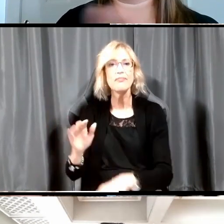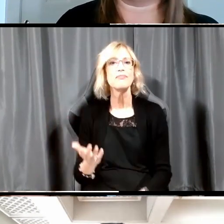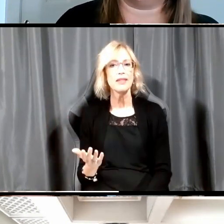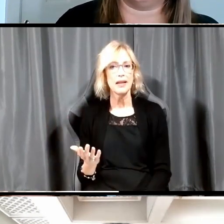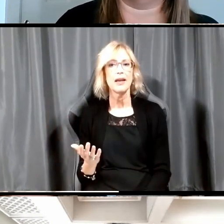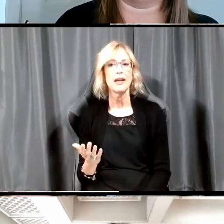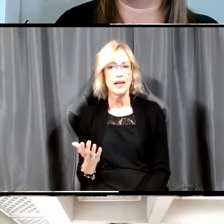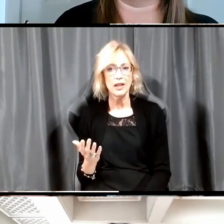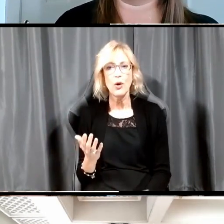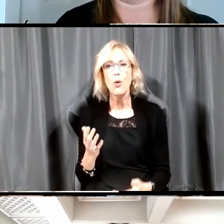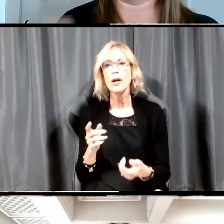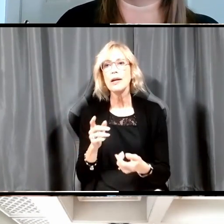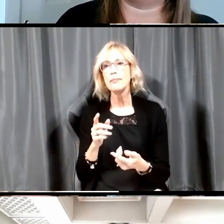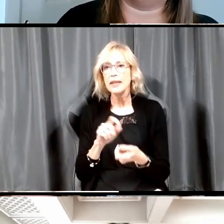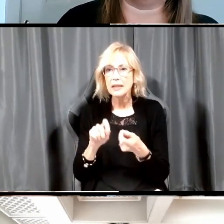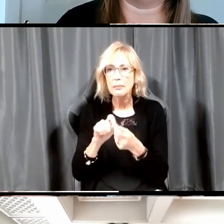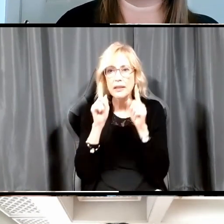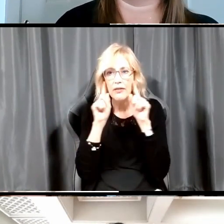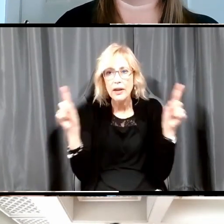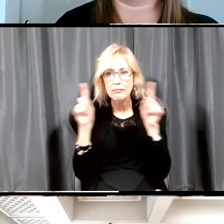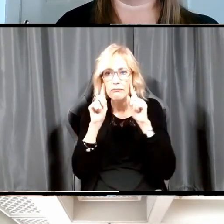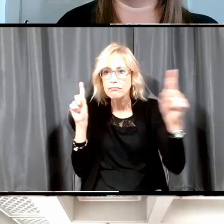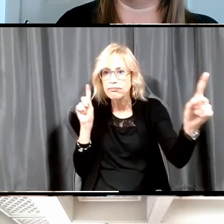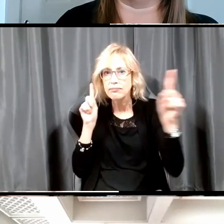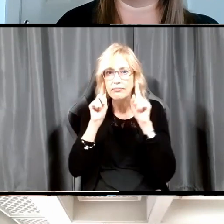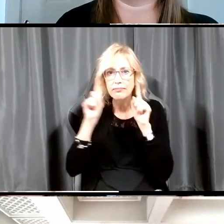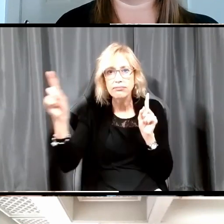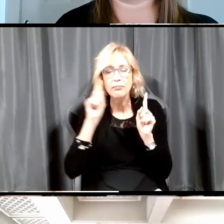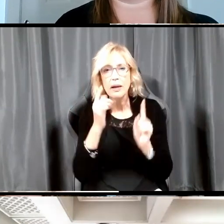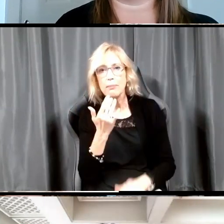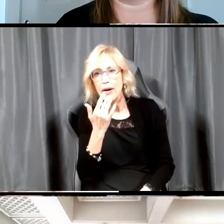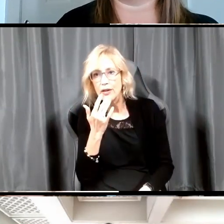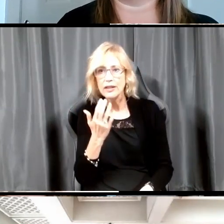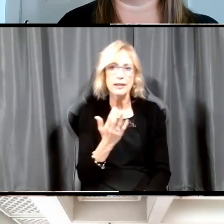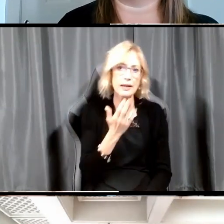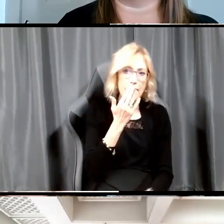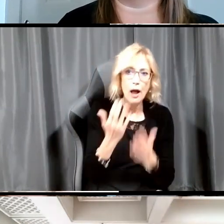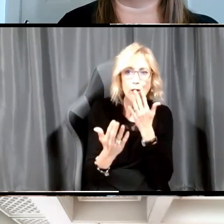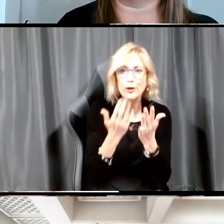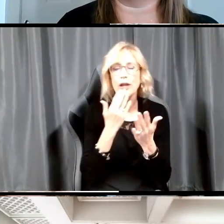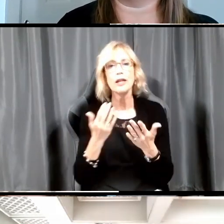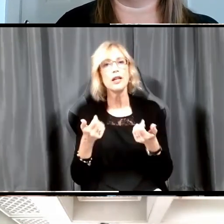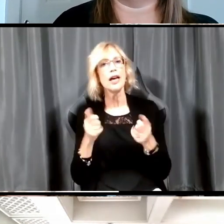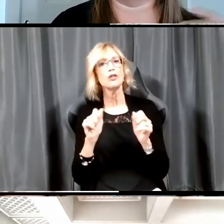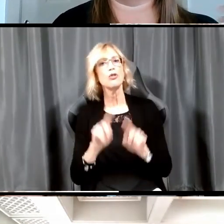specific, you know, visual field preferences and colors, and just try different